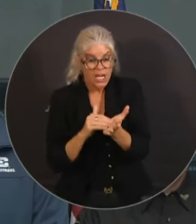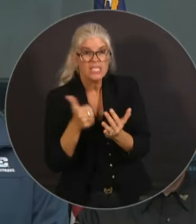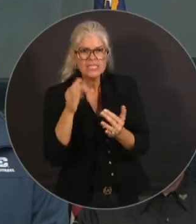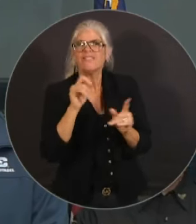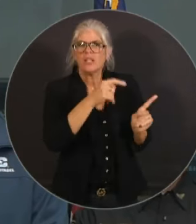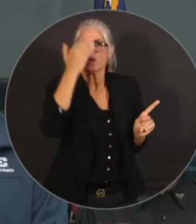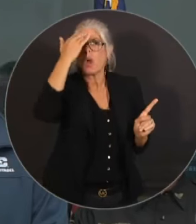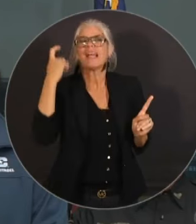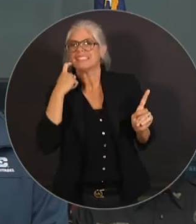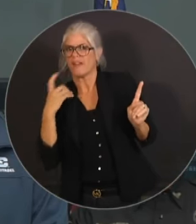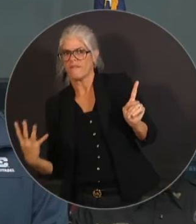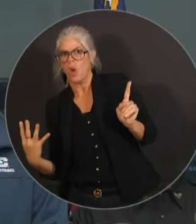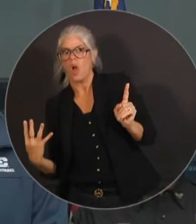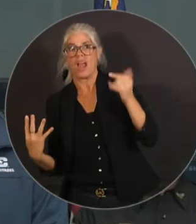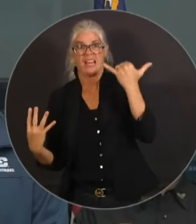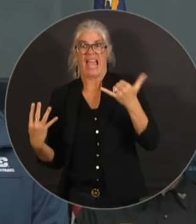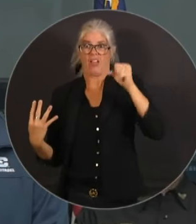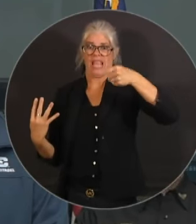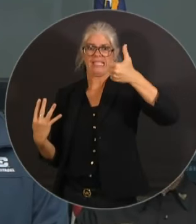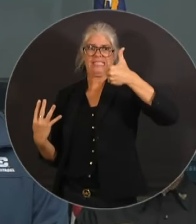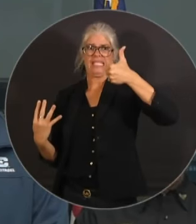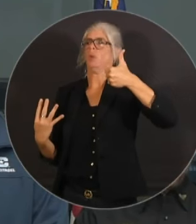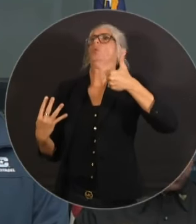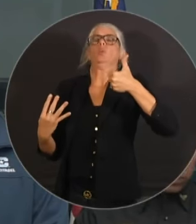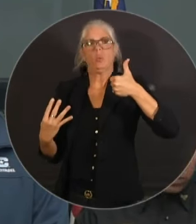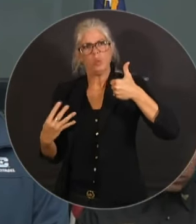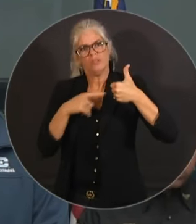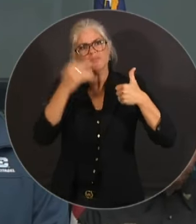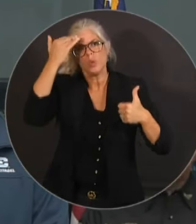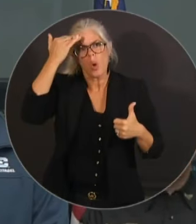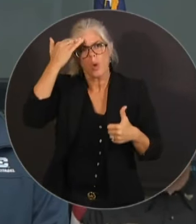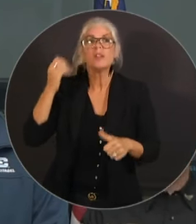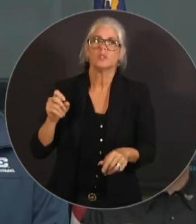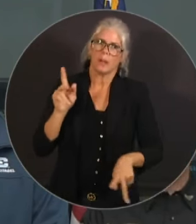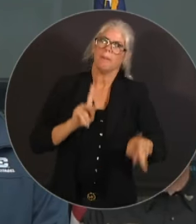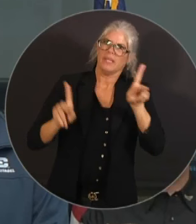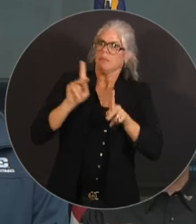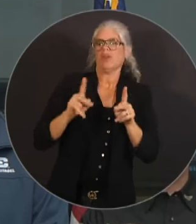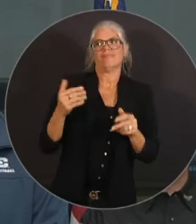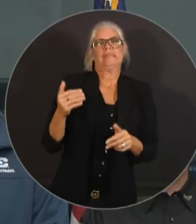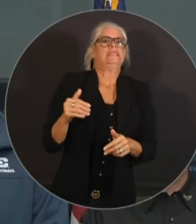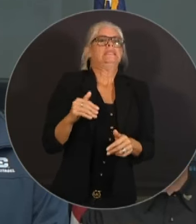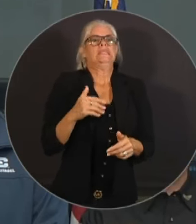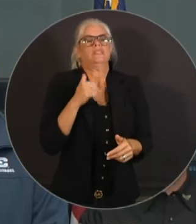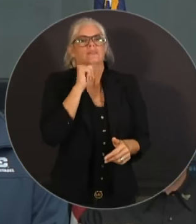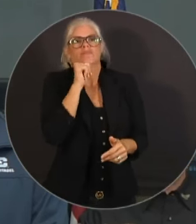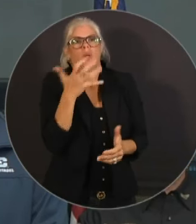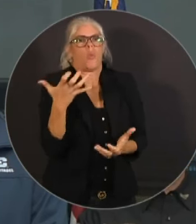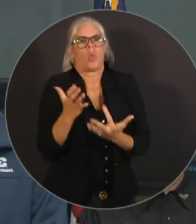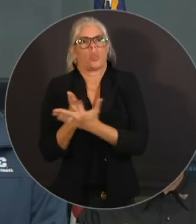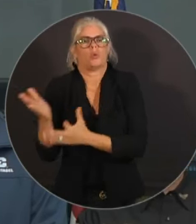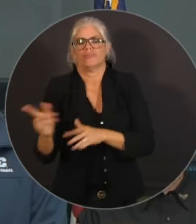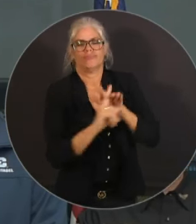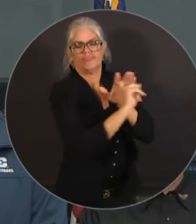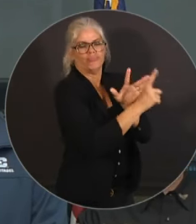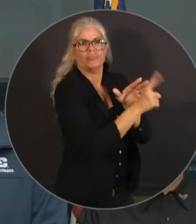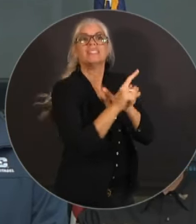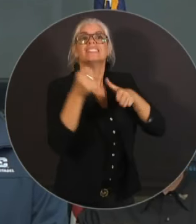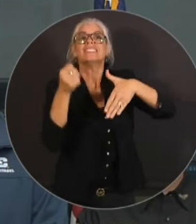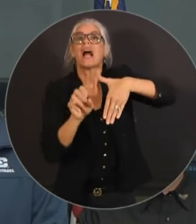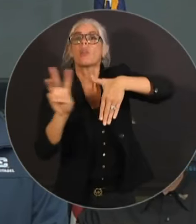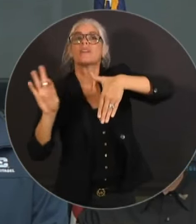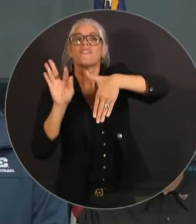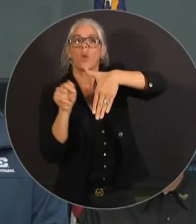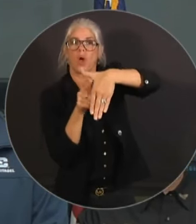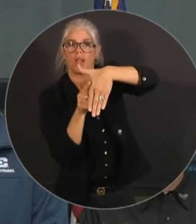who are doing that and just want to get out of Dodge. I also think a place like Southwest Florida, they have muscle